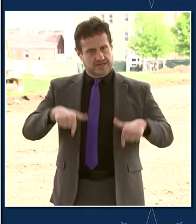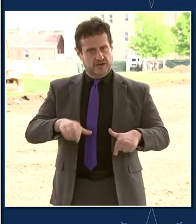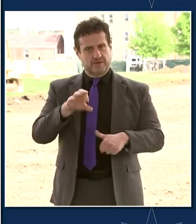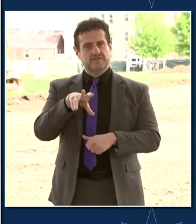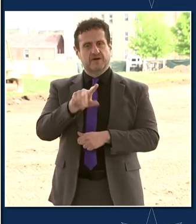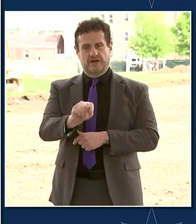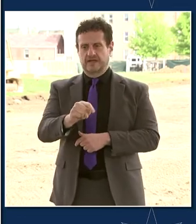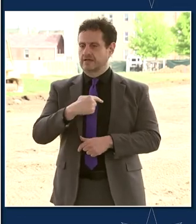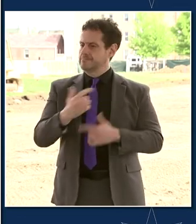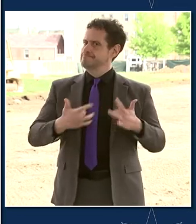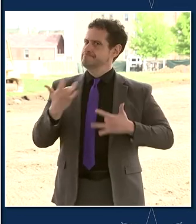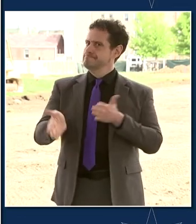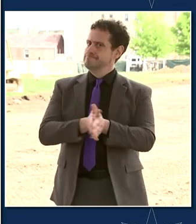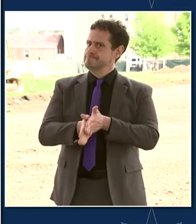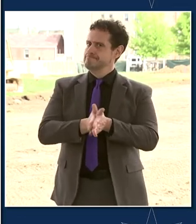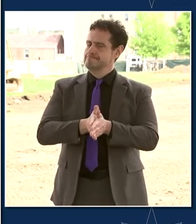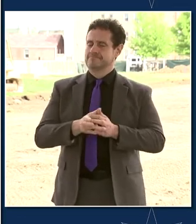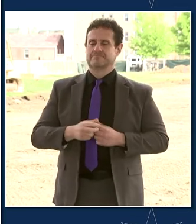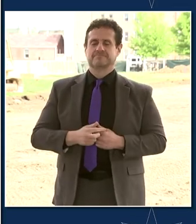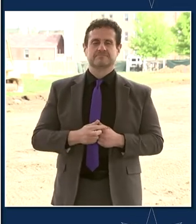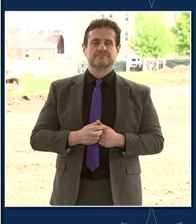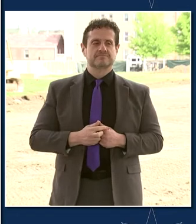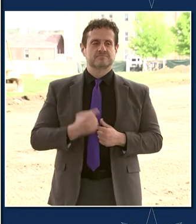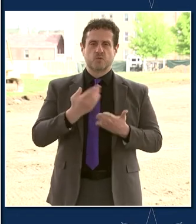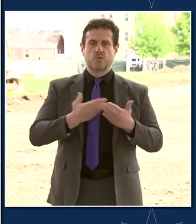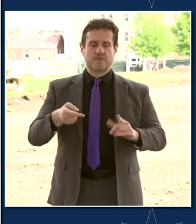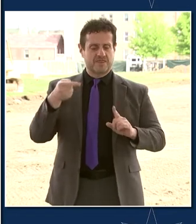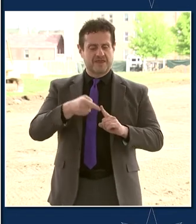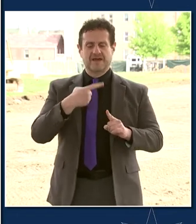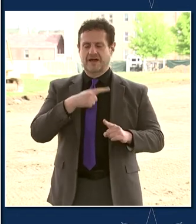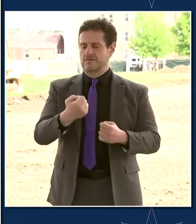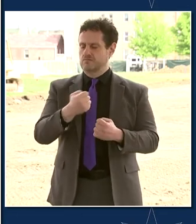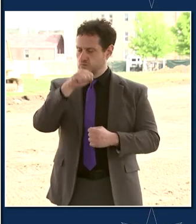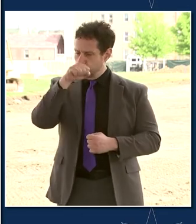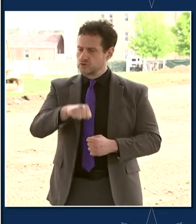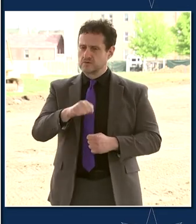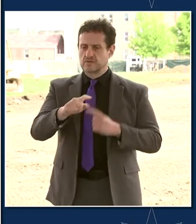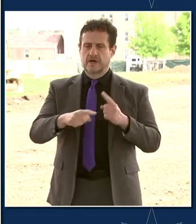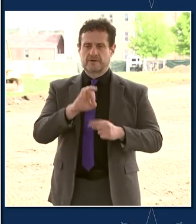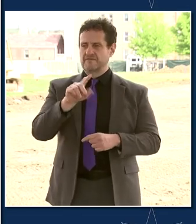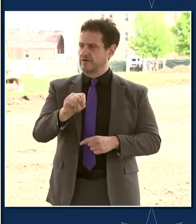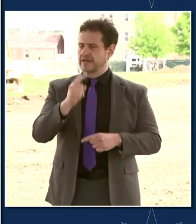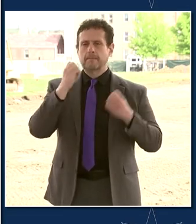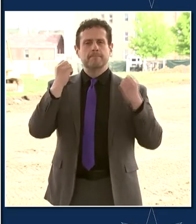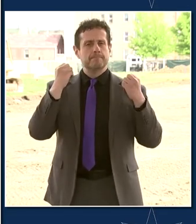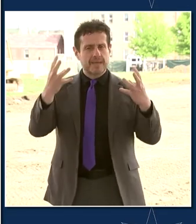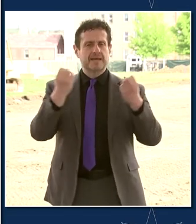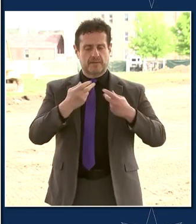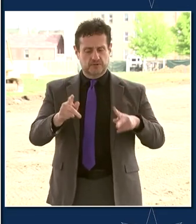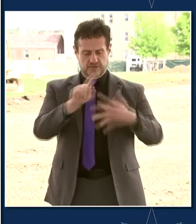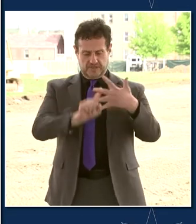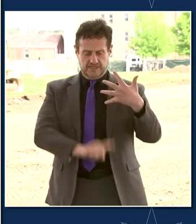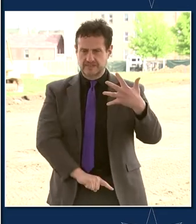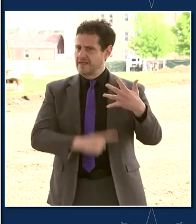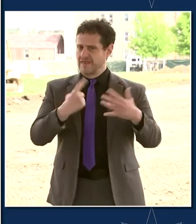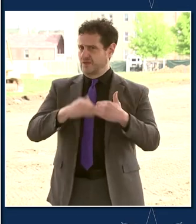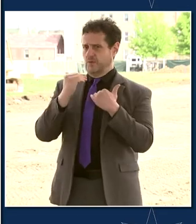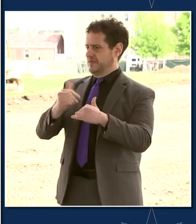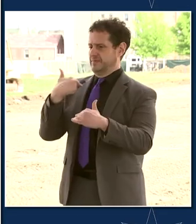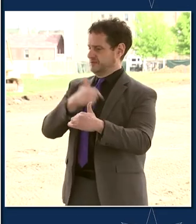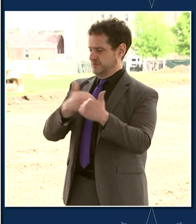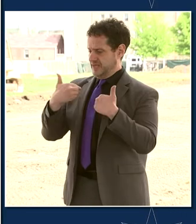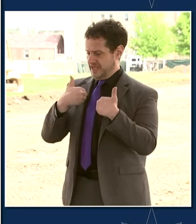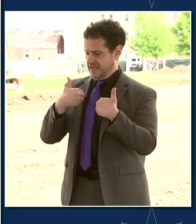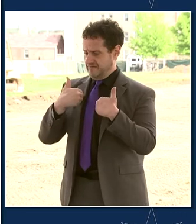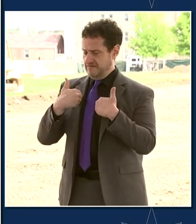is astronomical. One of the things that I love the most about Farragut is its boundless opportunities. The only limits that Farragut students have are